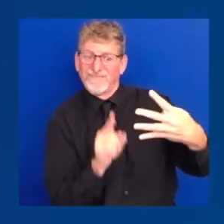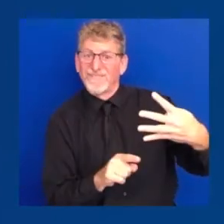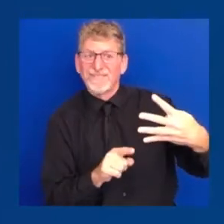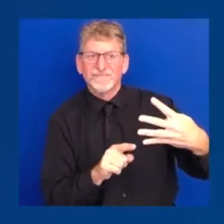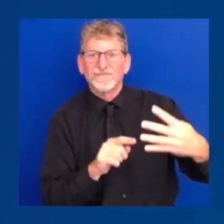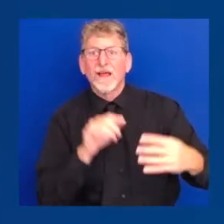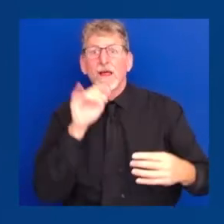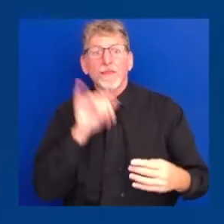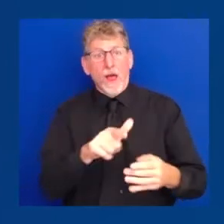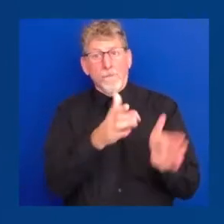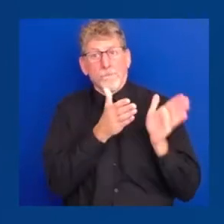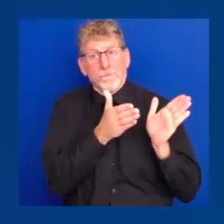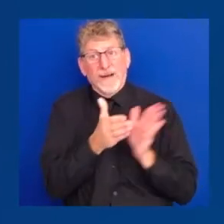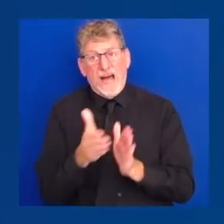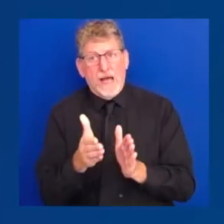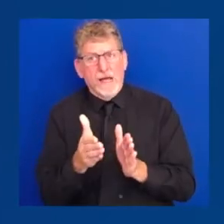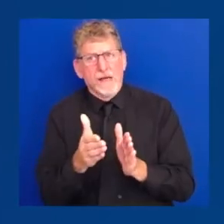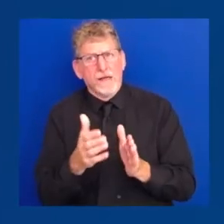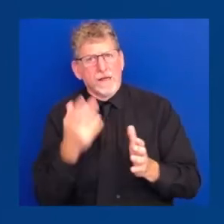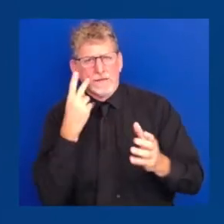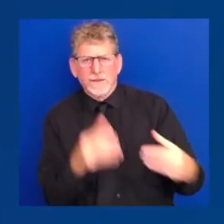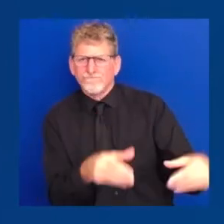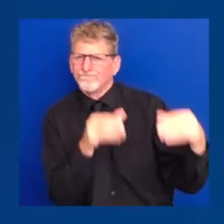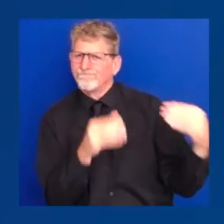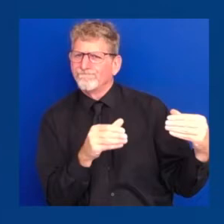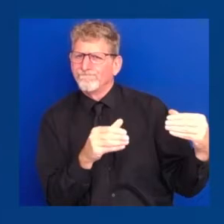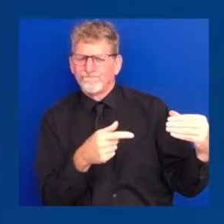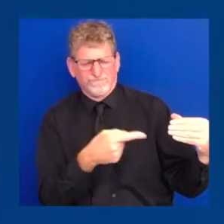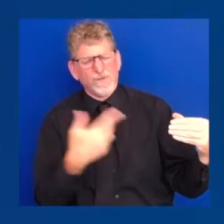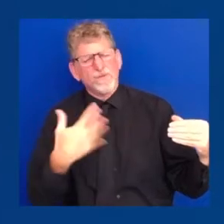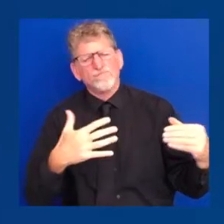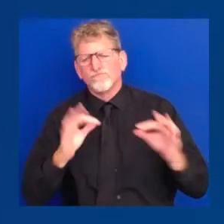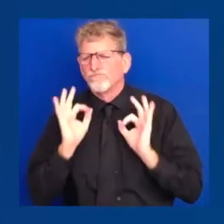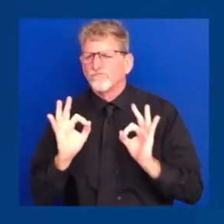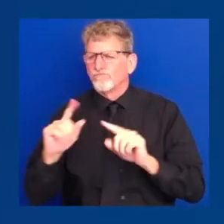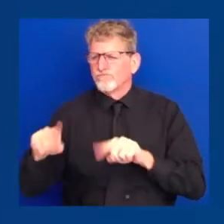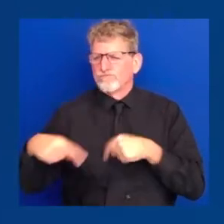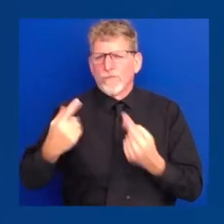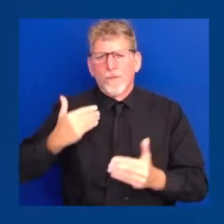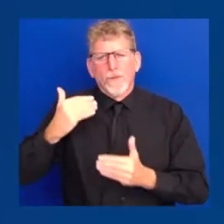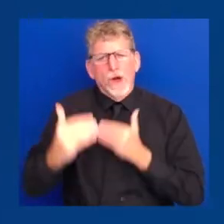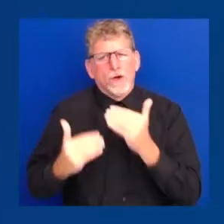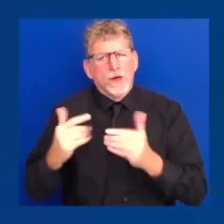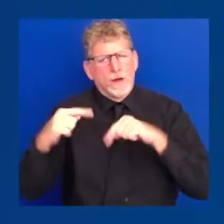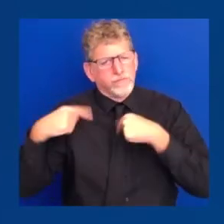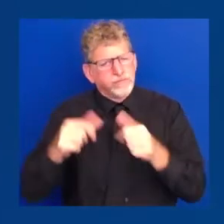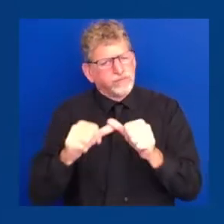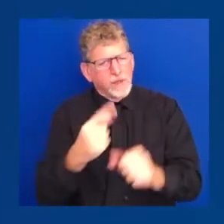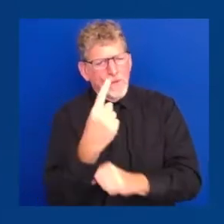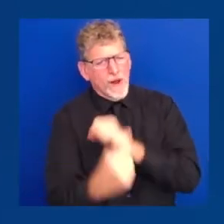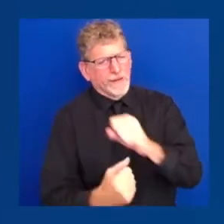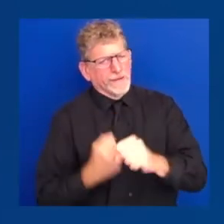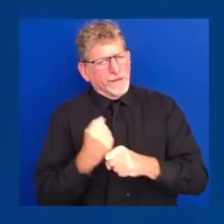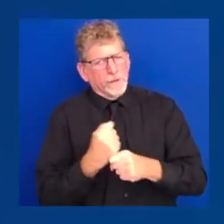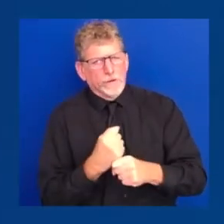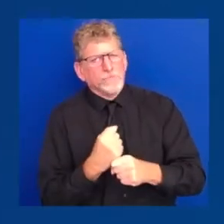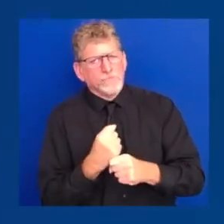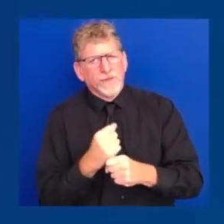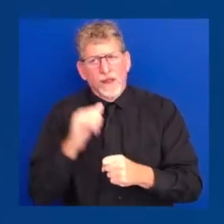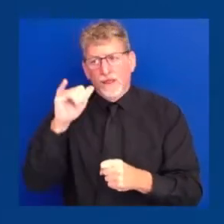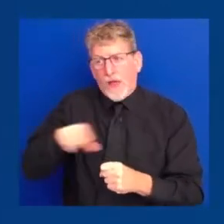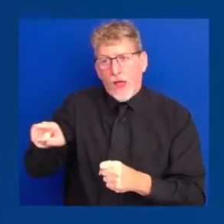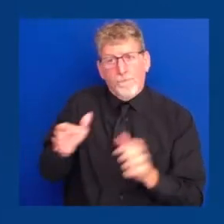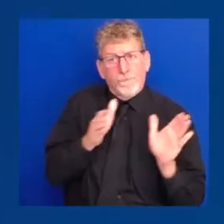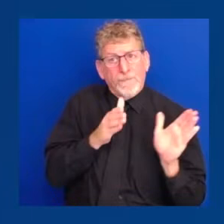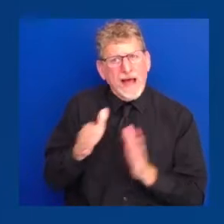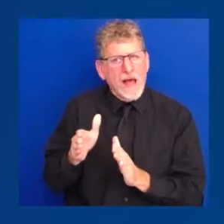progress we've made over the last 13 months. The President's National COVID-19 Preparedness Plan is robust and